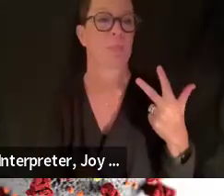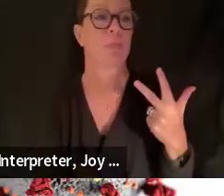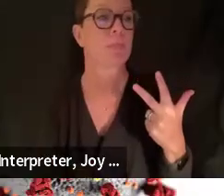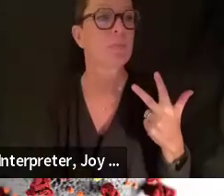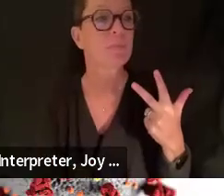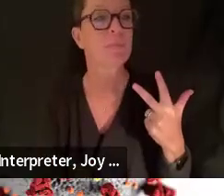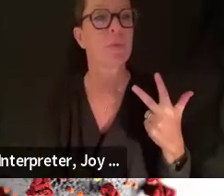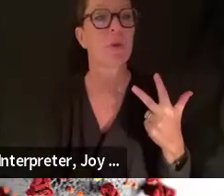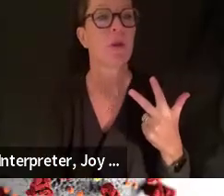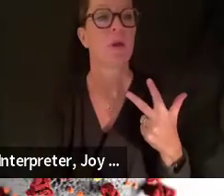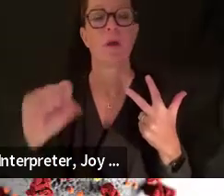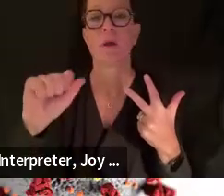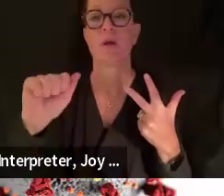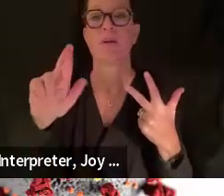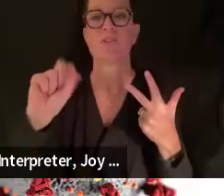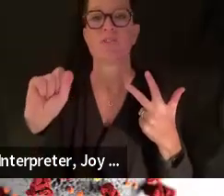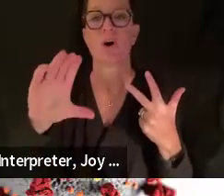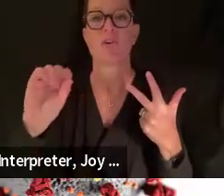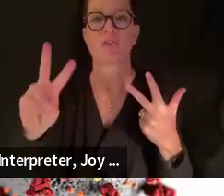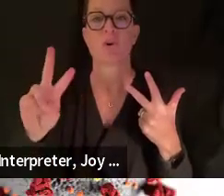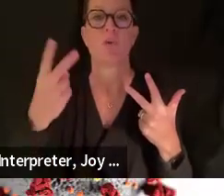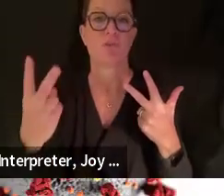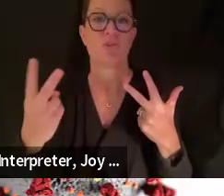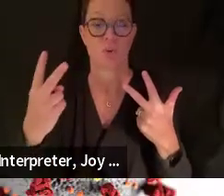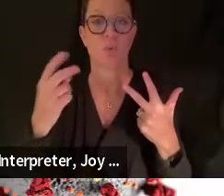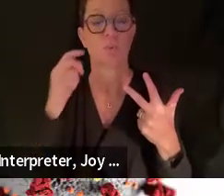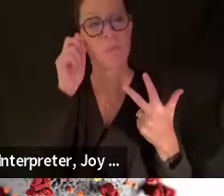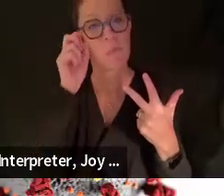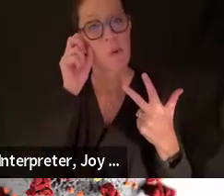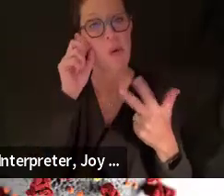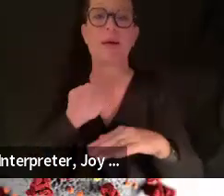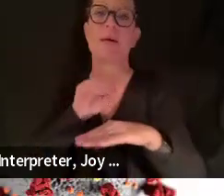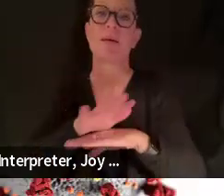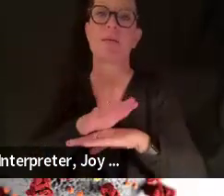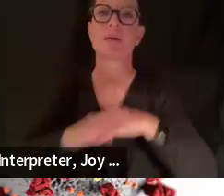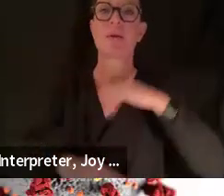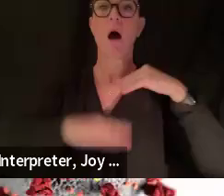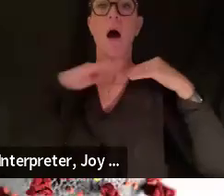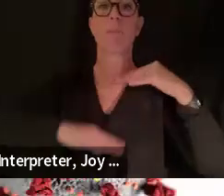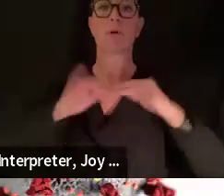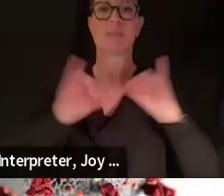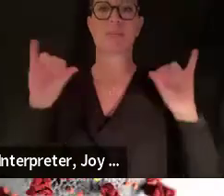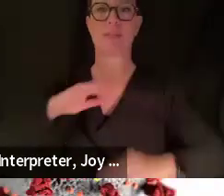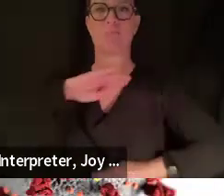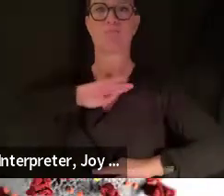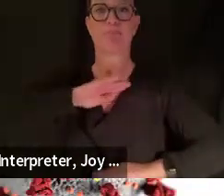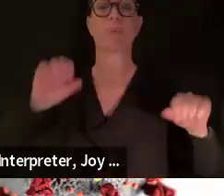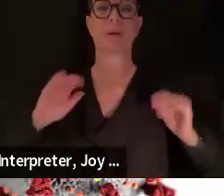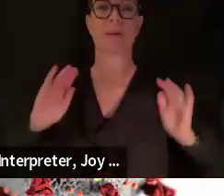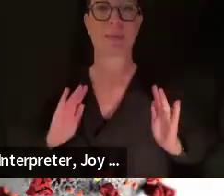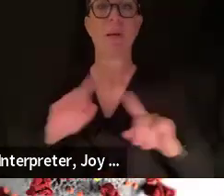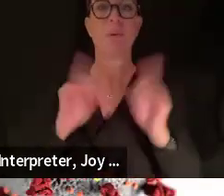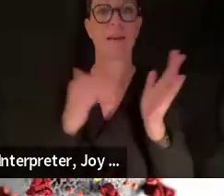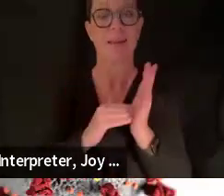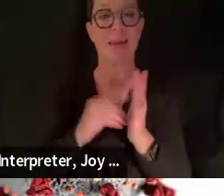is caused by the SARS-CoV-2 virus. It usually affects the upper respiratory system, but can lead to